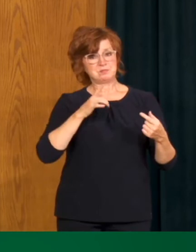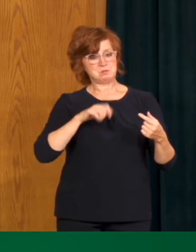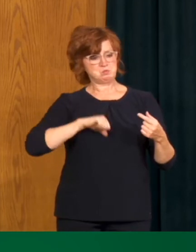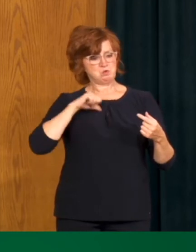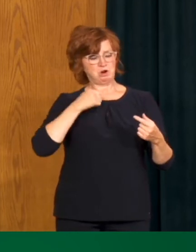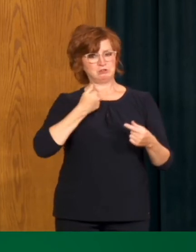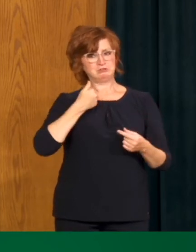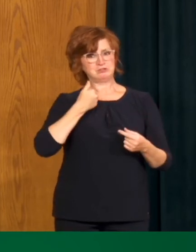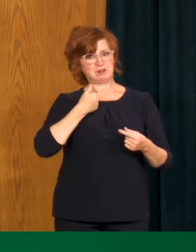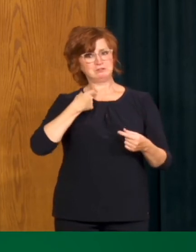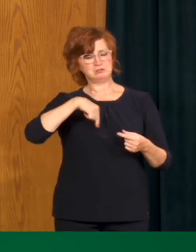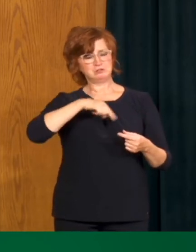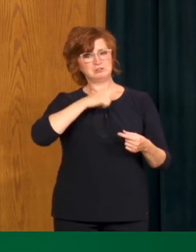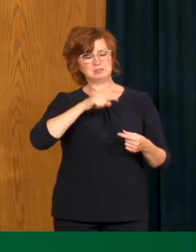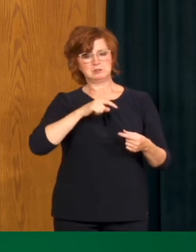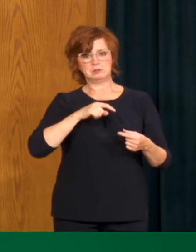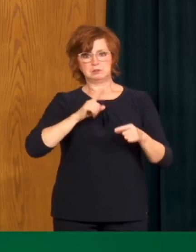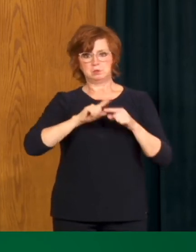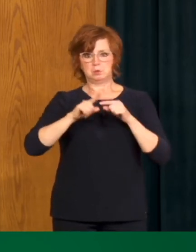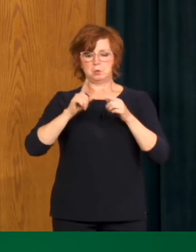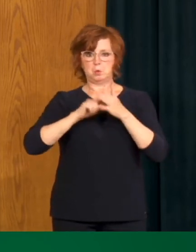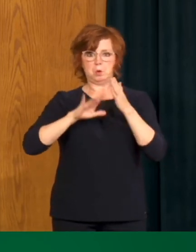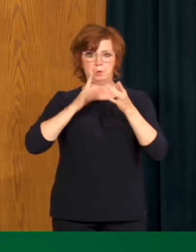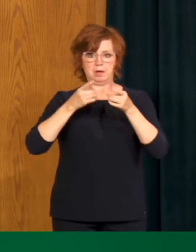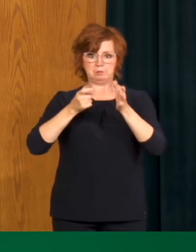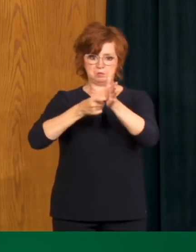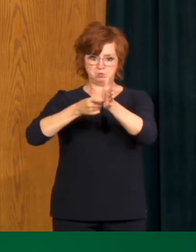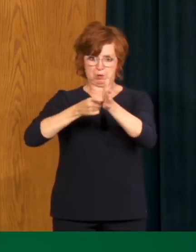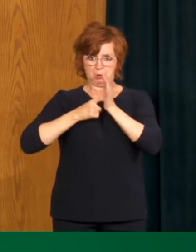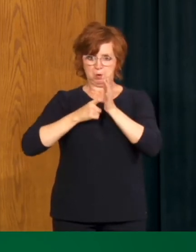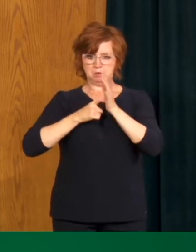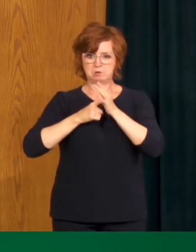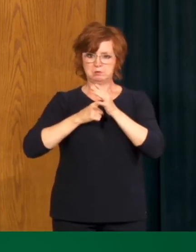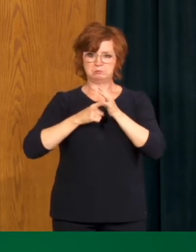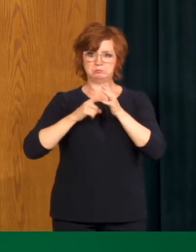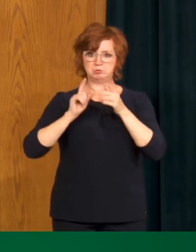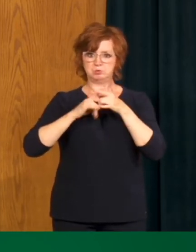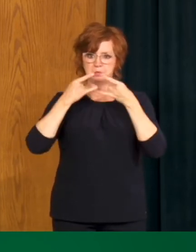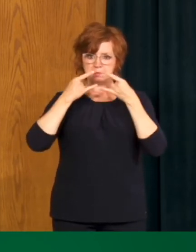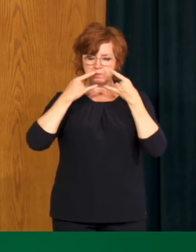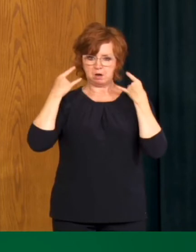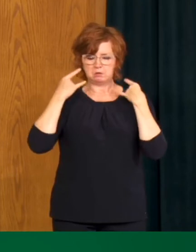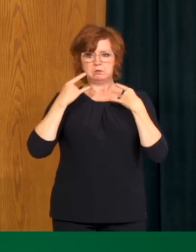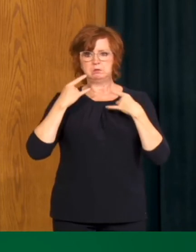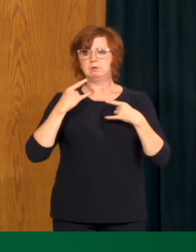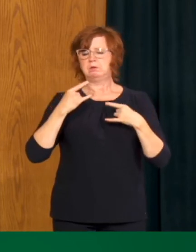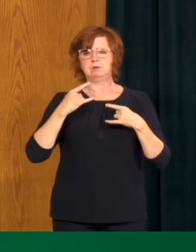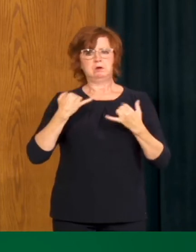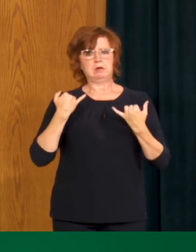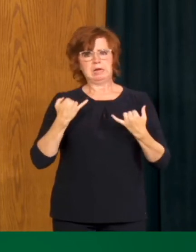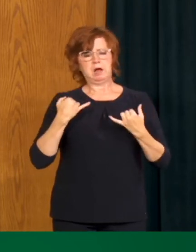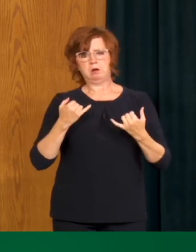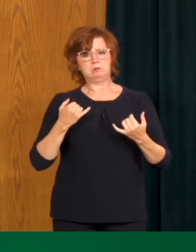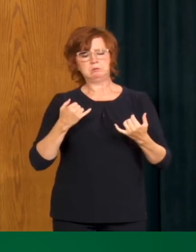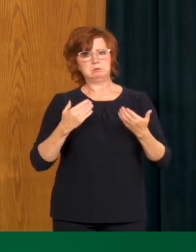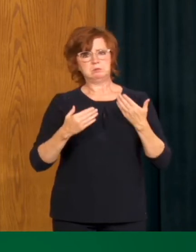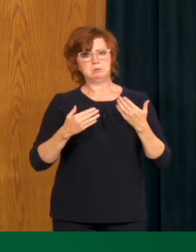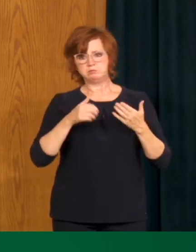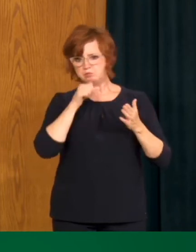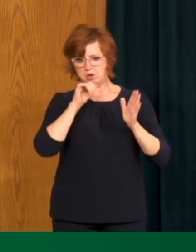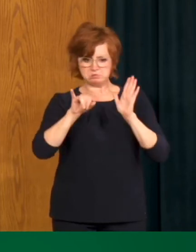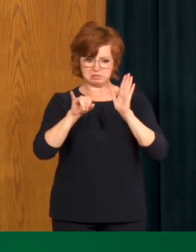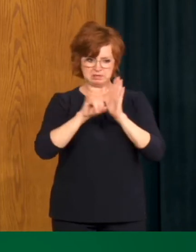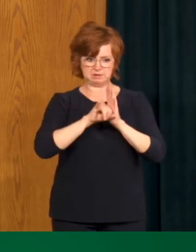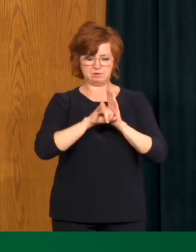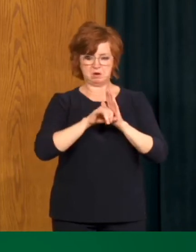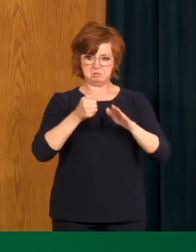would happen with a mandatory masking policy if we were starting to see things that we could definitely identify were strictly related to